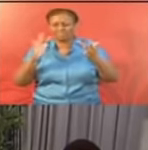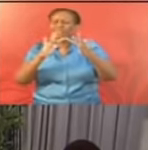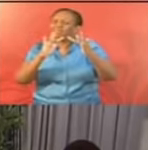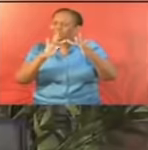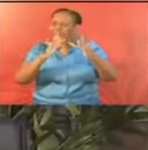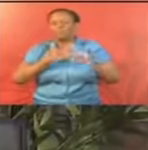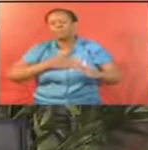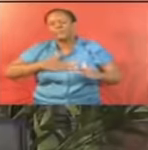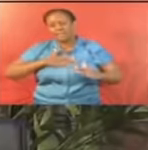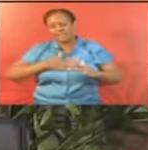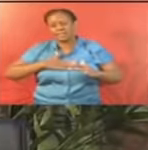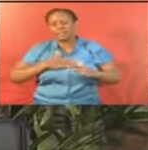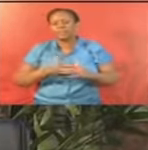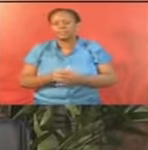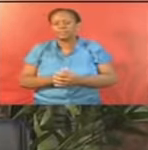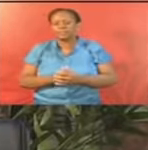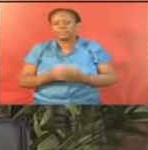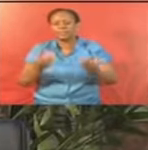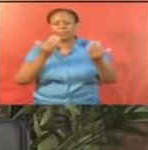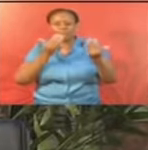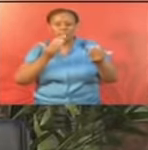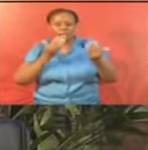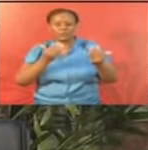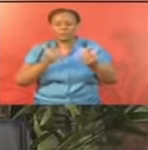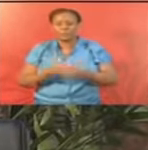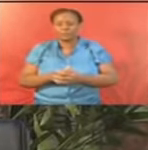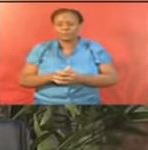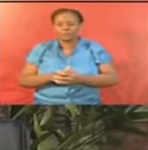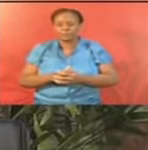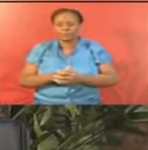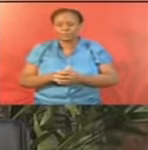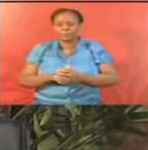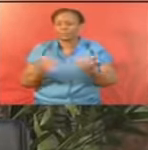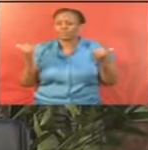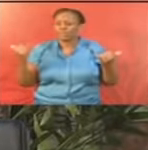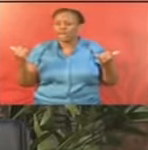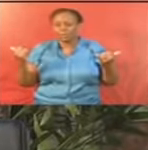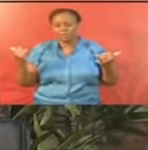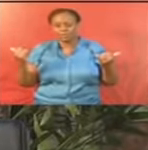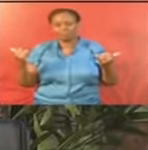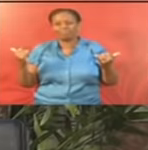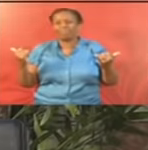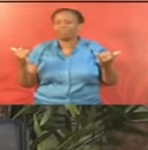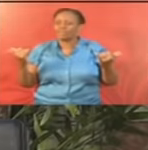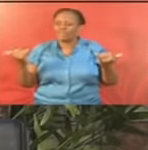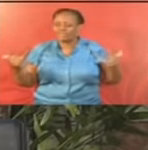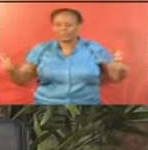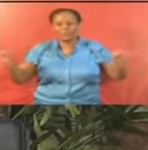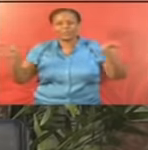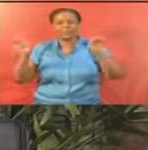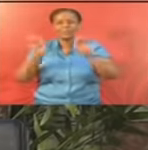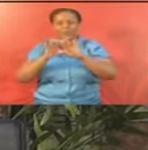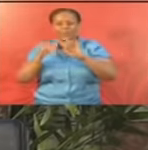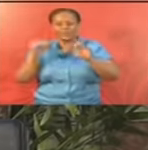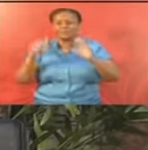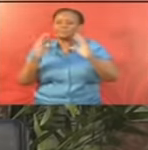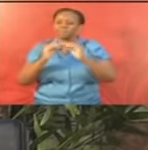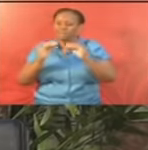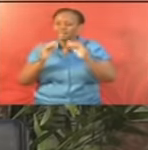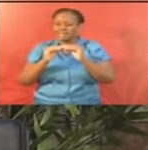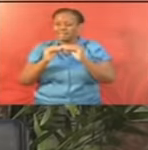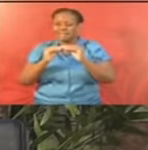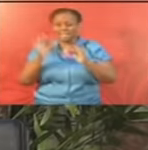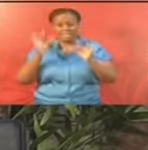you, everyone. We have come to the end of today's media conference. We want to remind you, if you feel ill with any